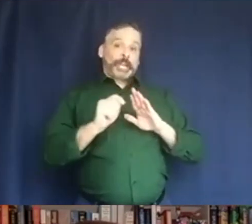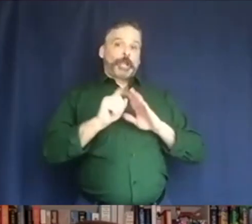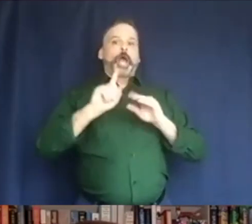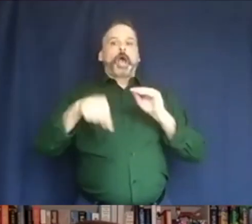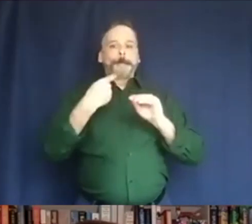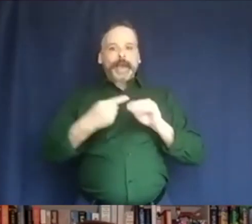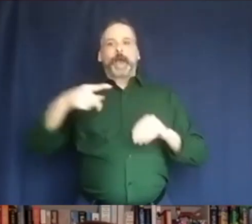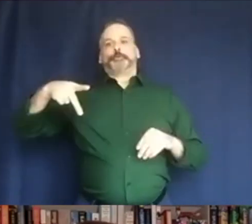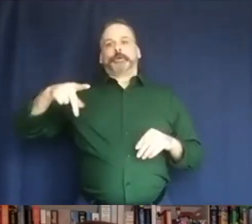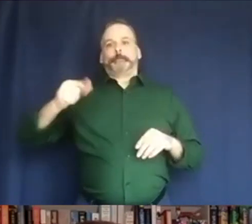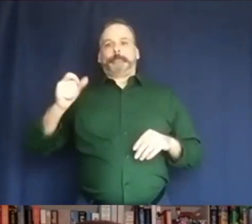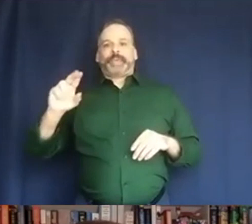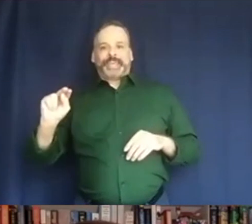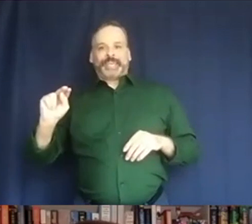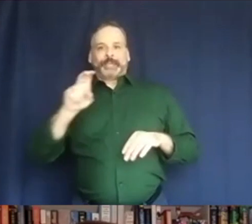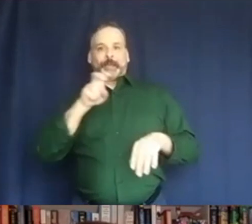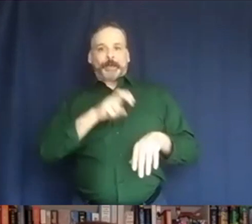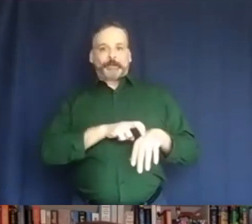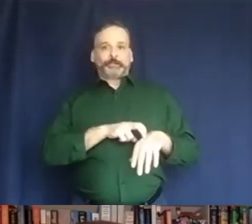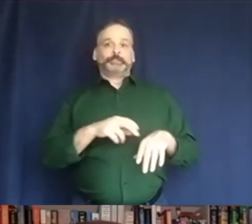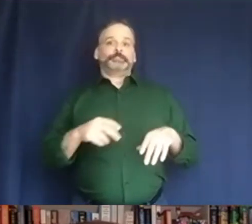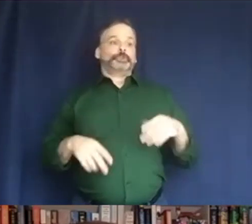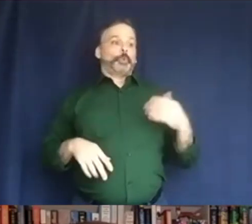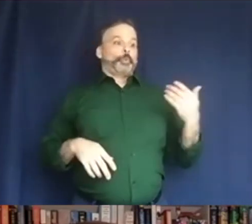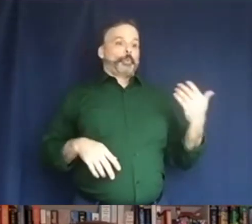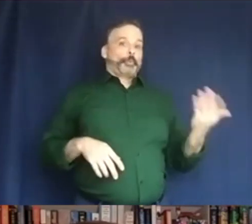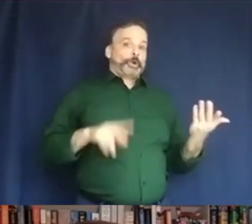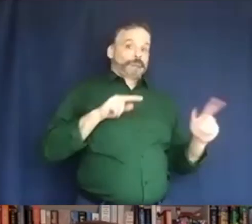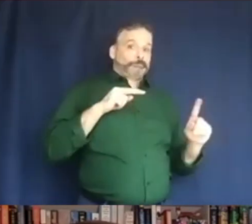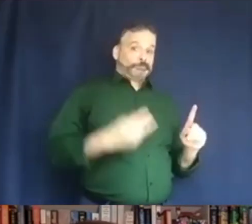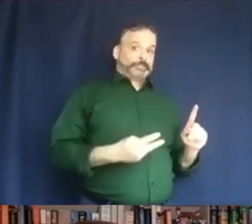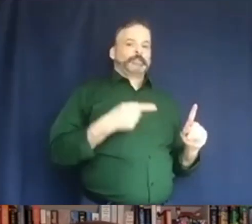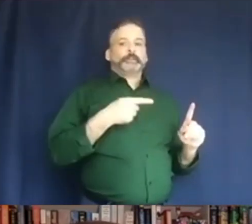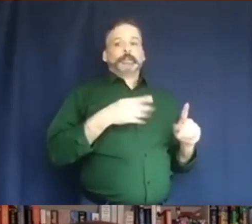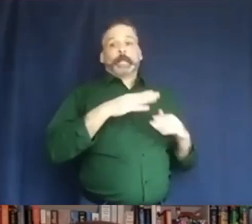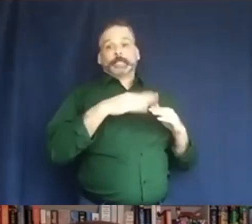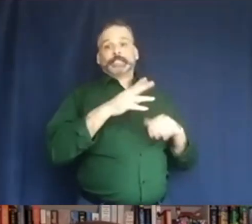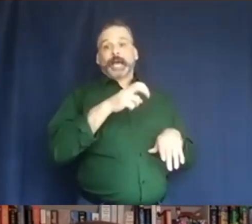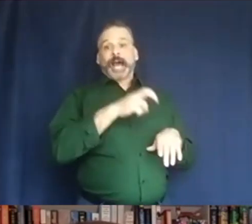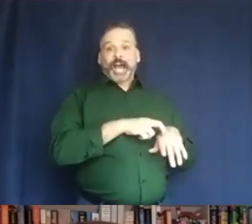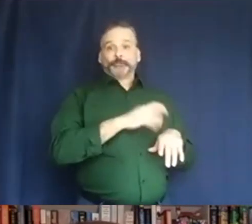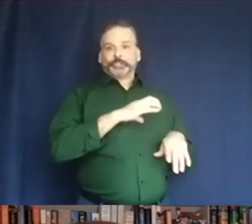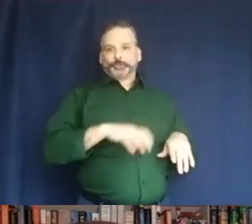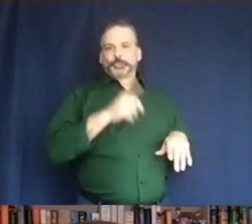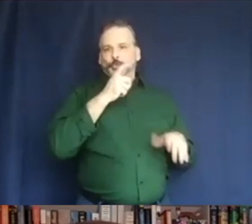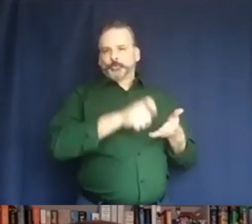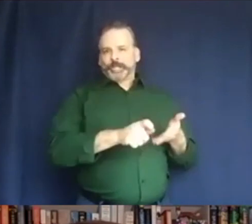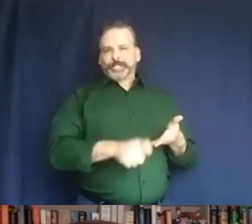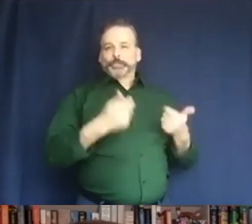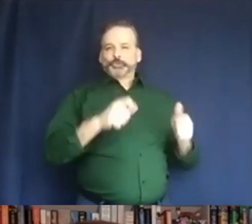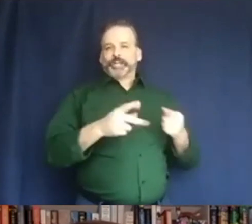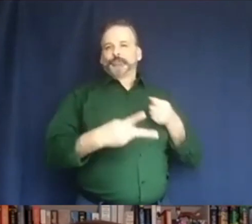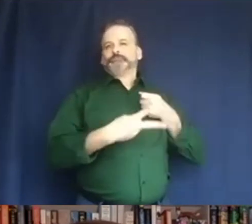Ireland. So on the one hand, they are at least Irish Christians who are writing it down and probably trying to